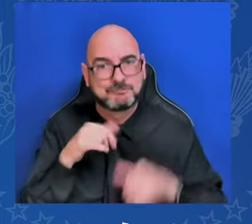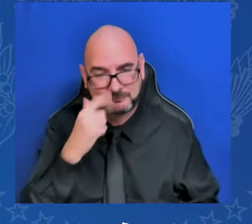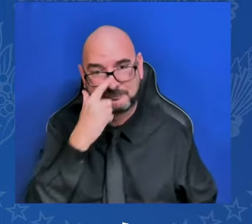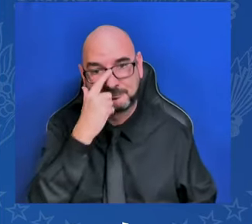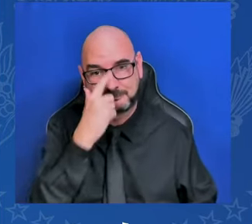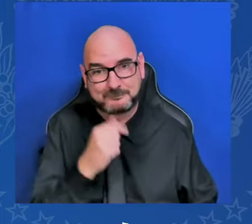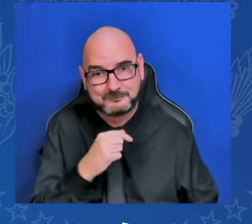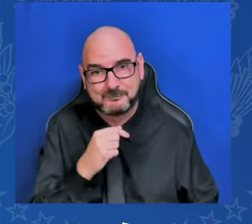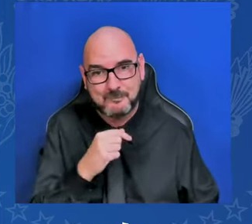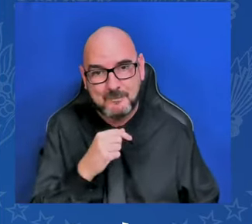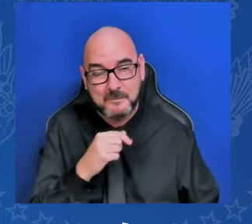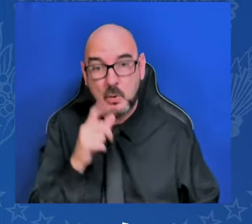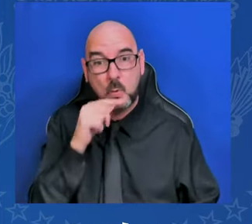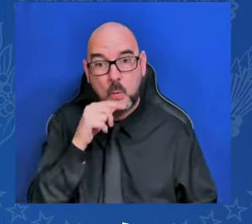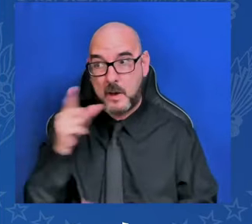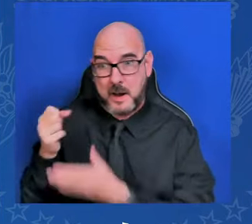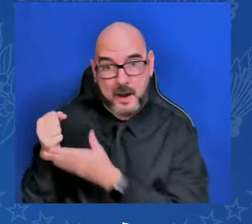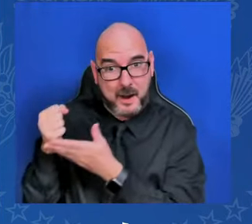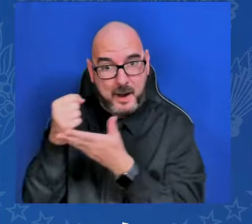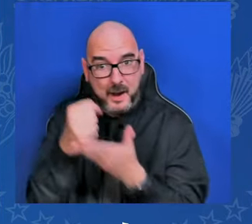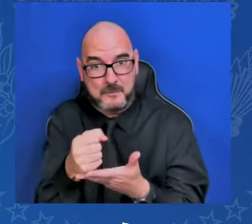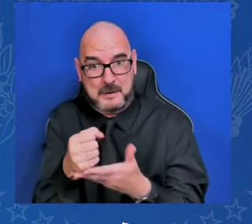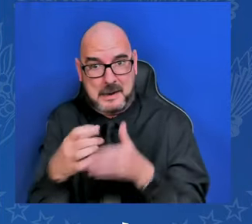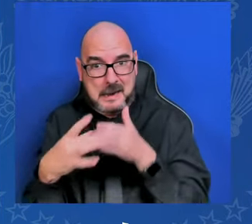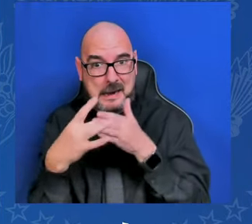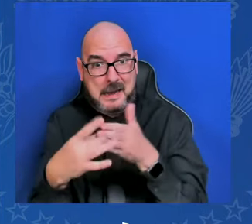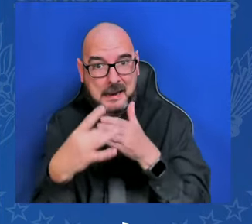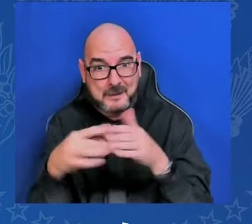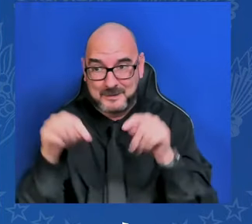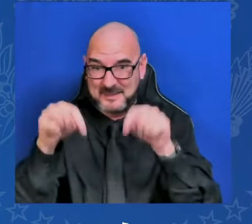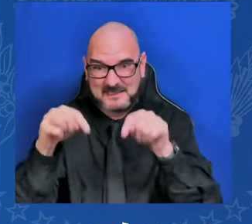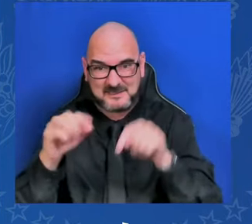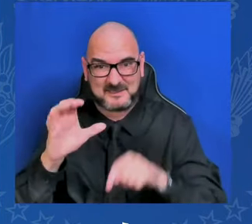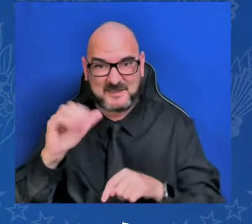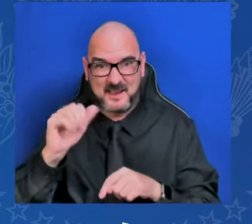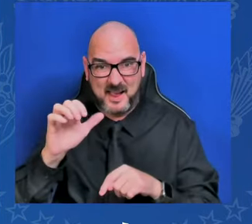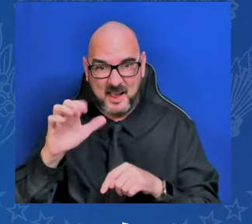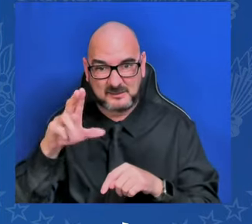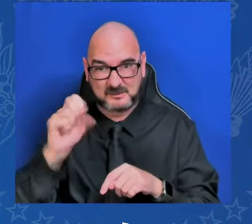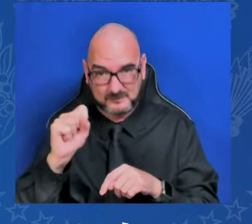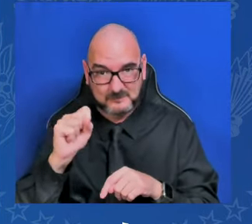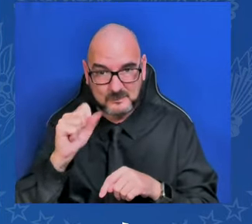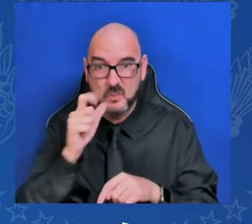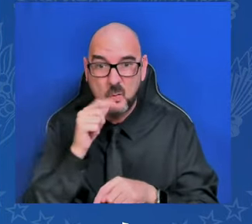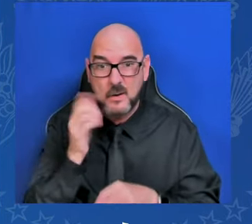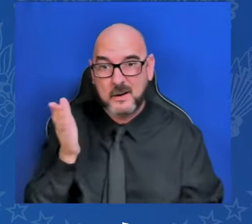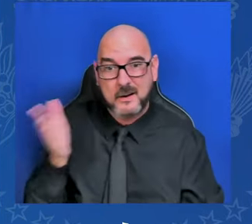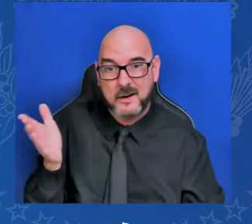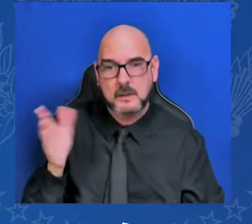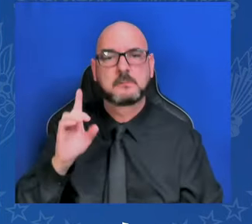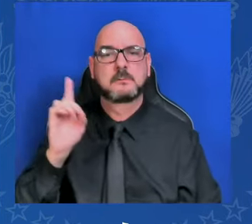caucus and to instill unity of purpose is our Democratic leader, Hakeem Jeffries.